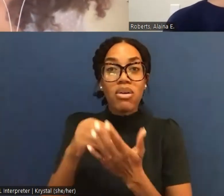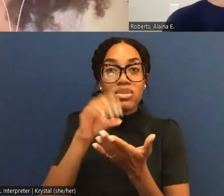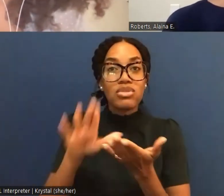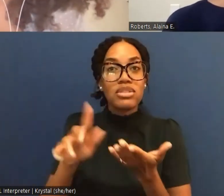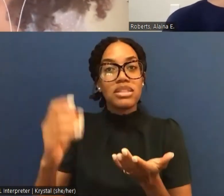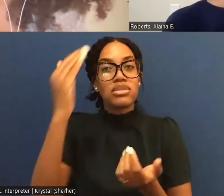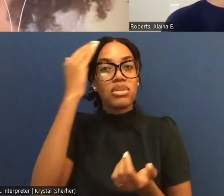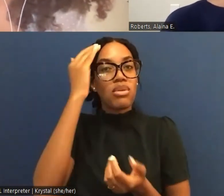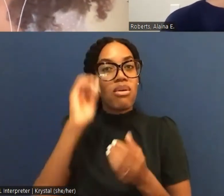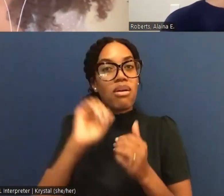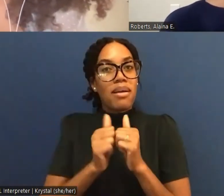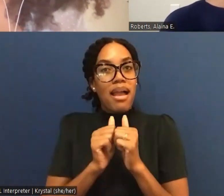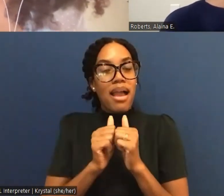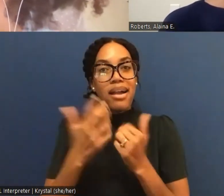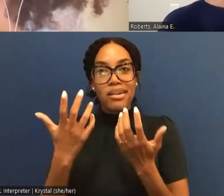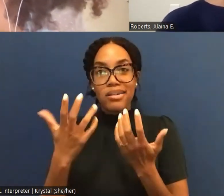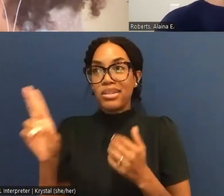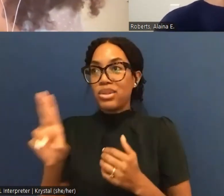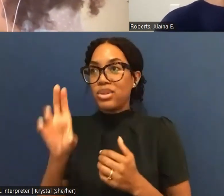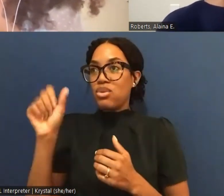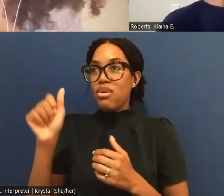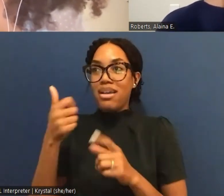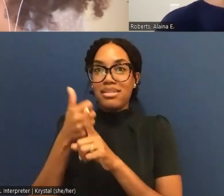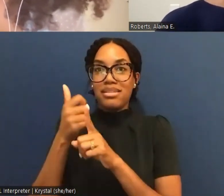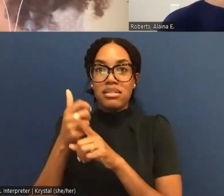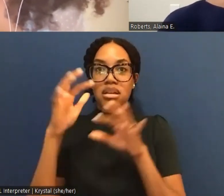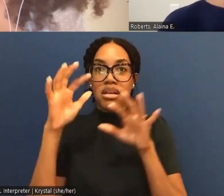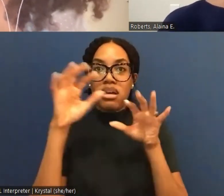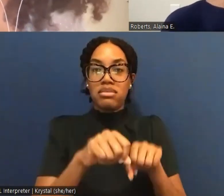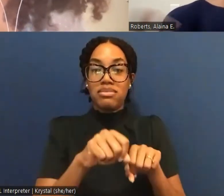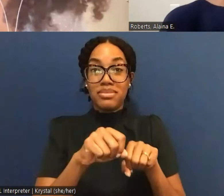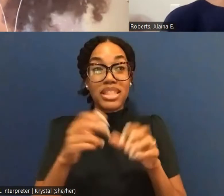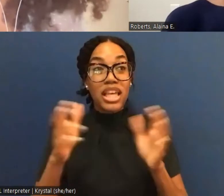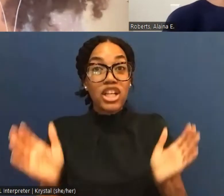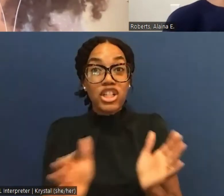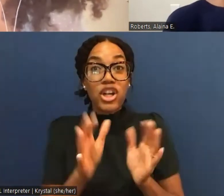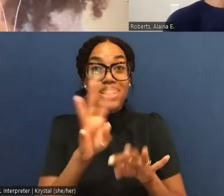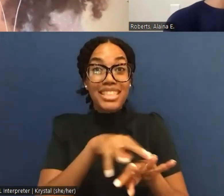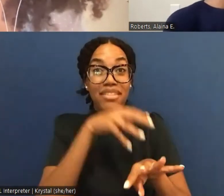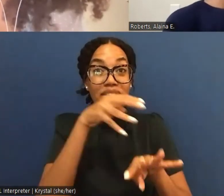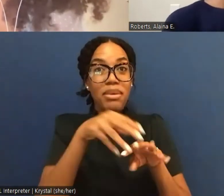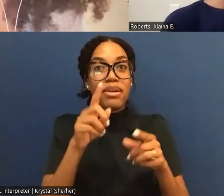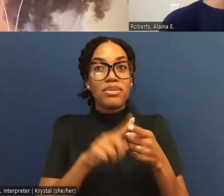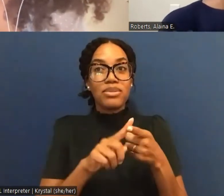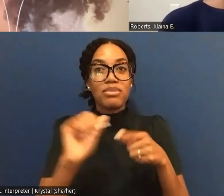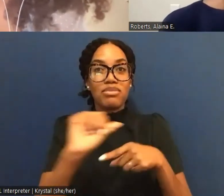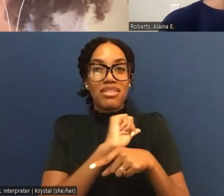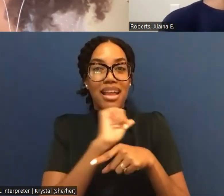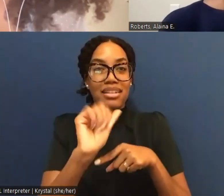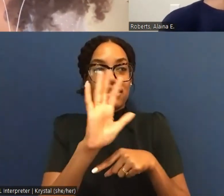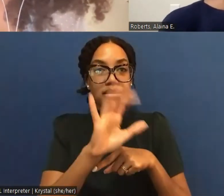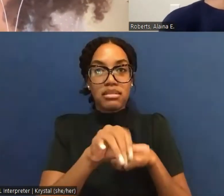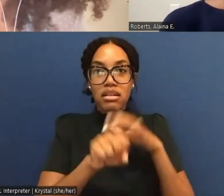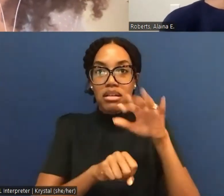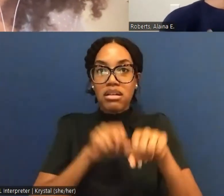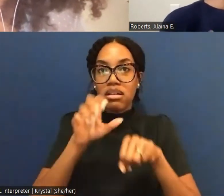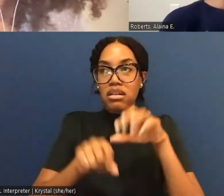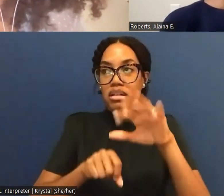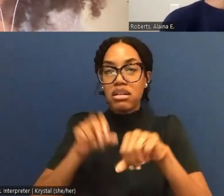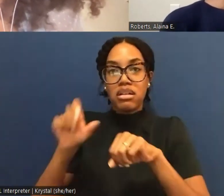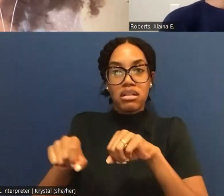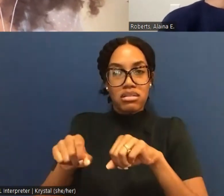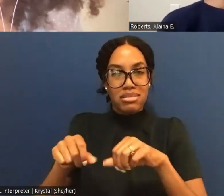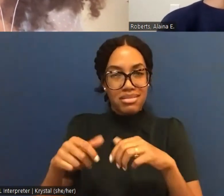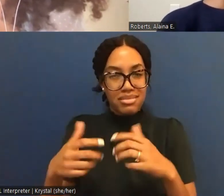so important to the U.S. that they would encourage another group of people, Native Americans, to begin practicing it. And then, of course, that racial violence across